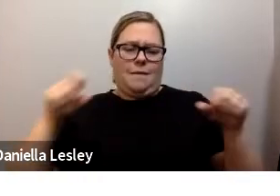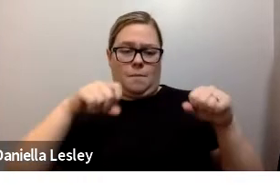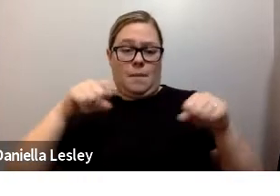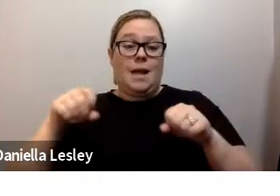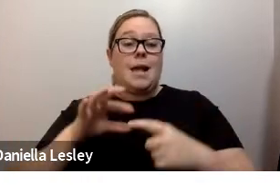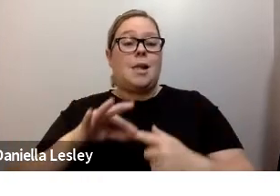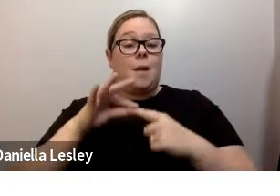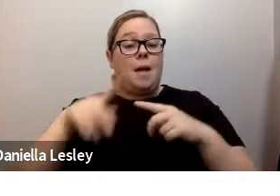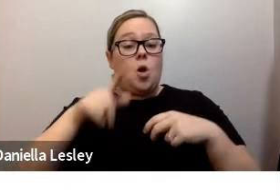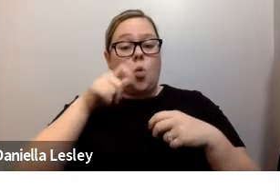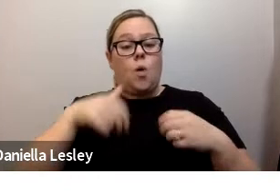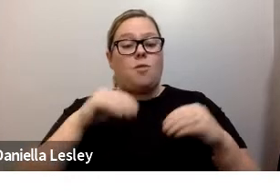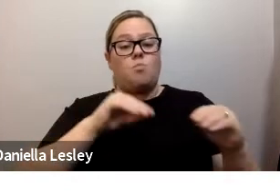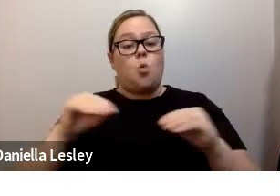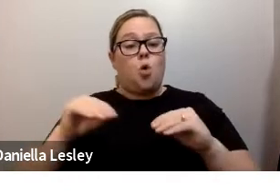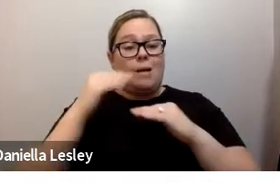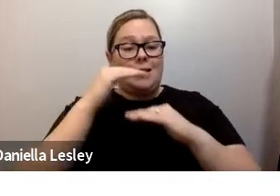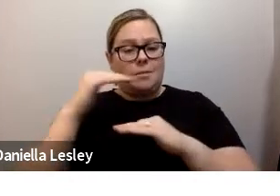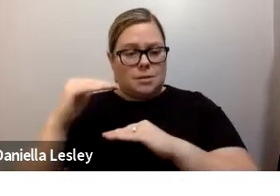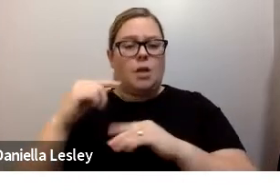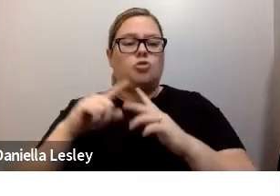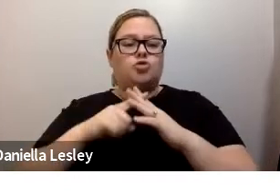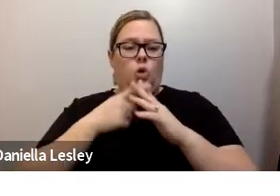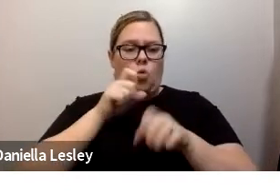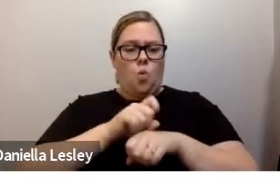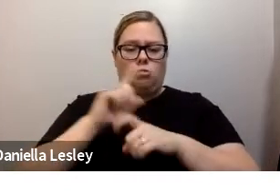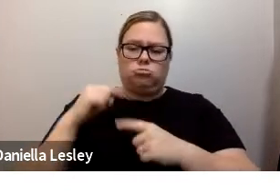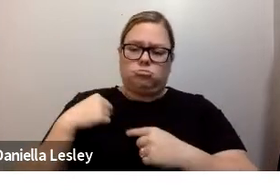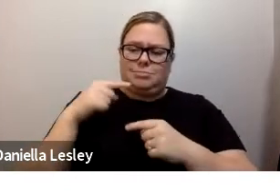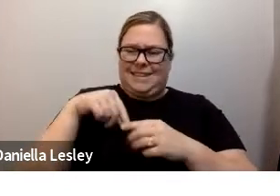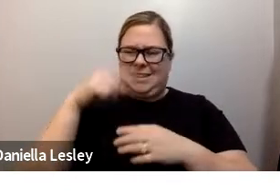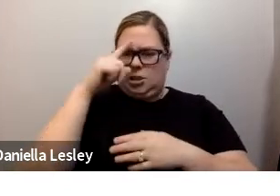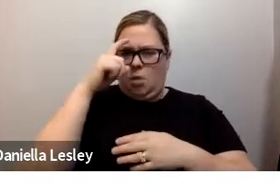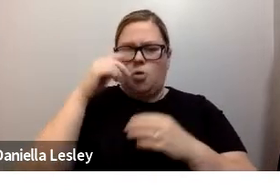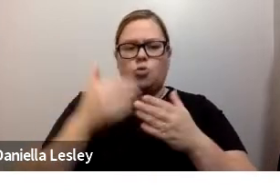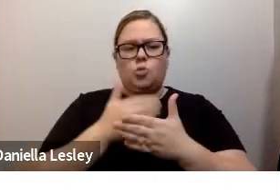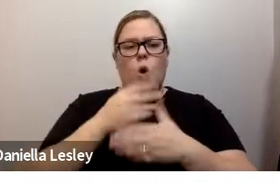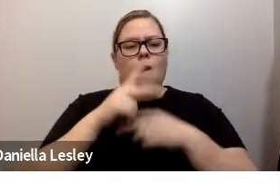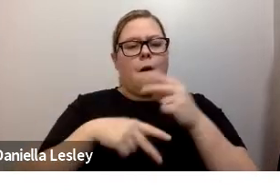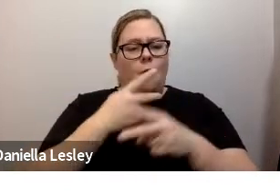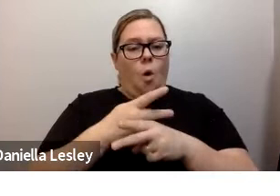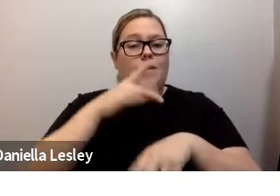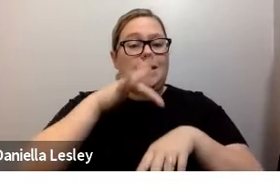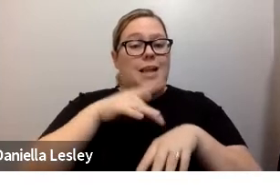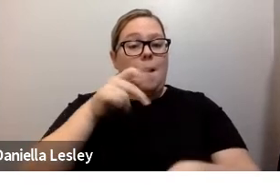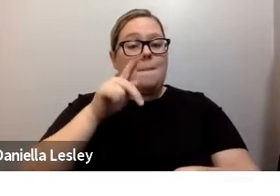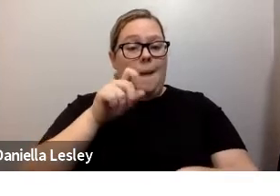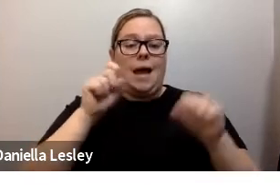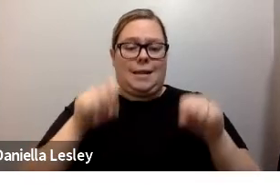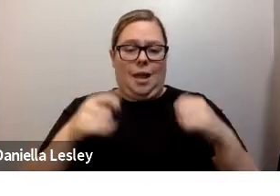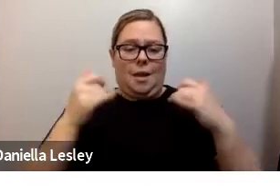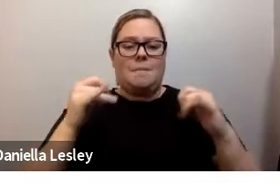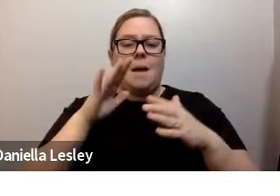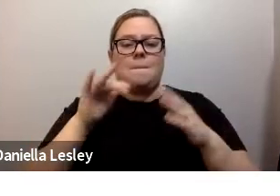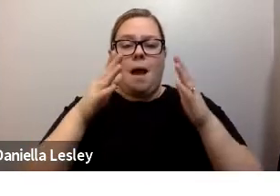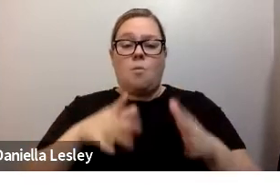movement limitations. So I started to work over the summer on a new version of these touchpads that would be able to be played by someone